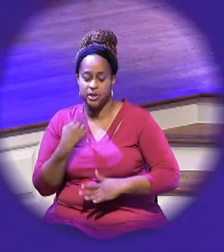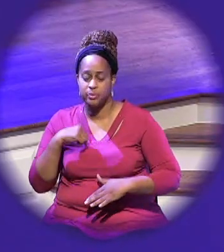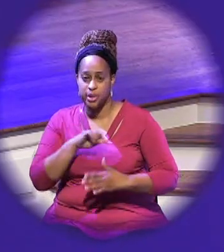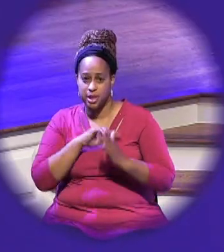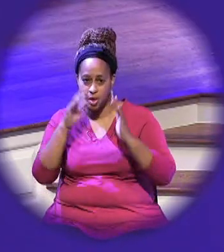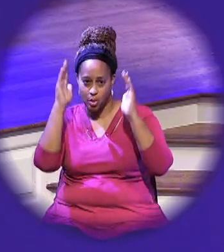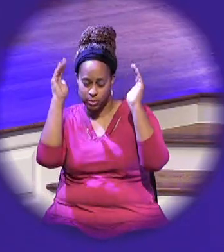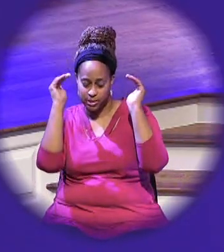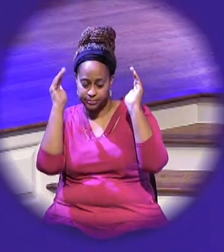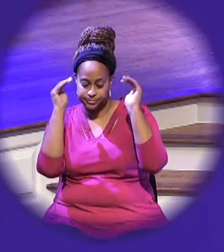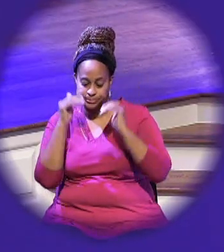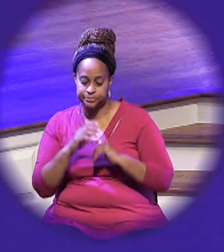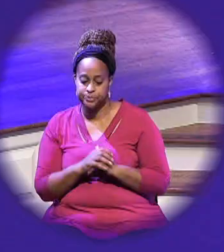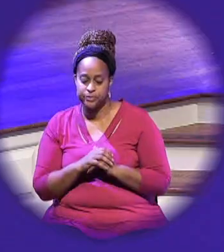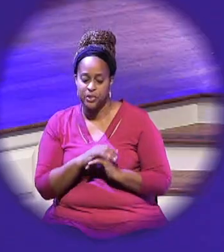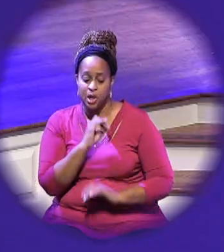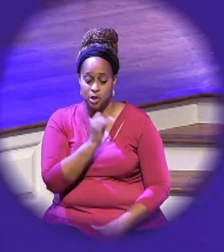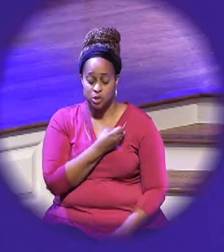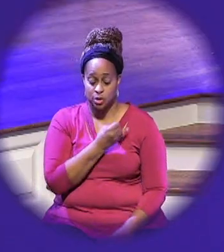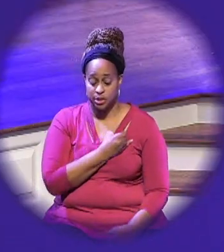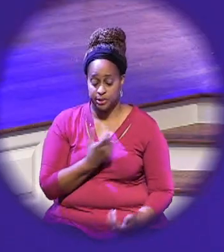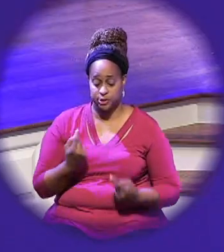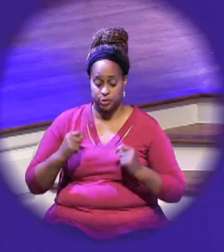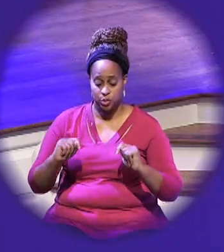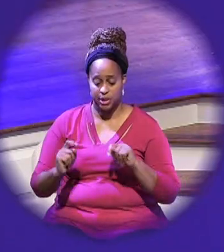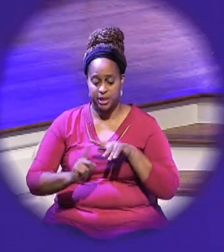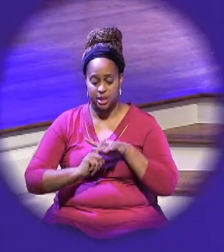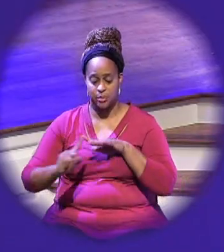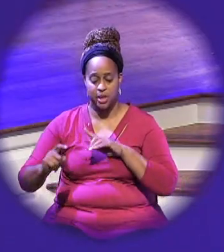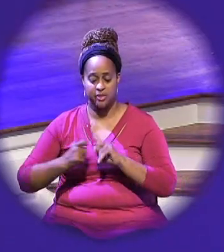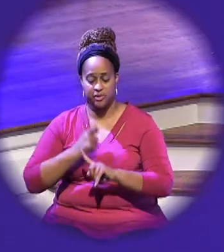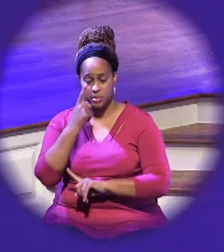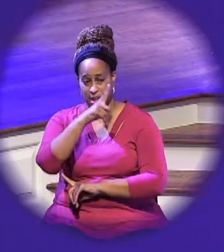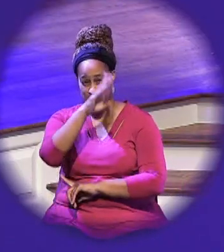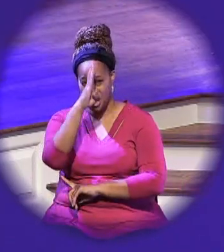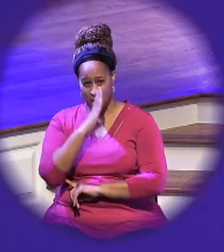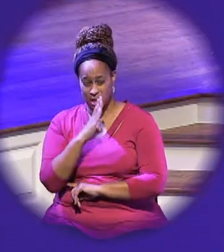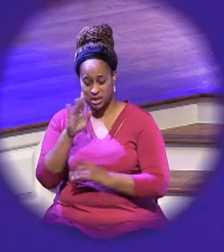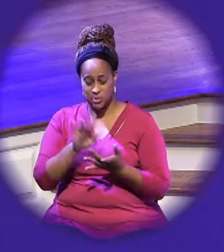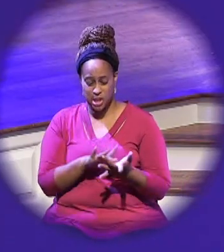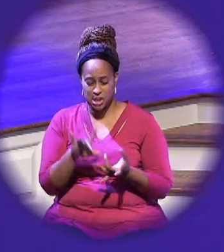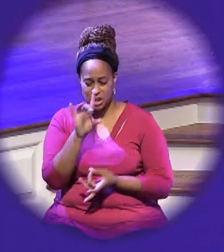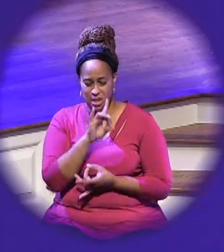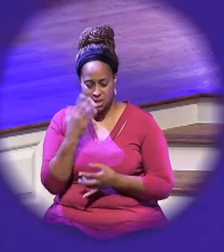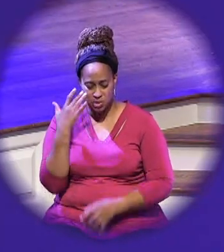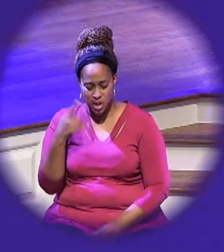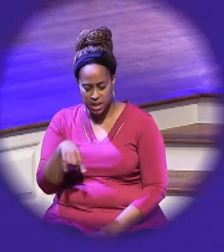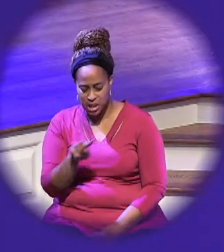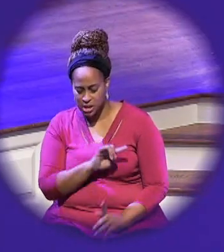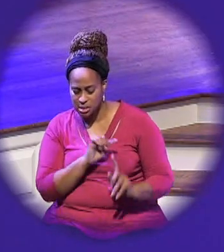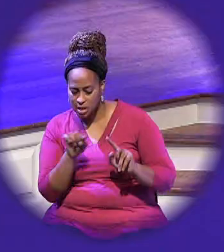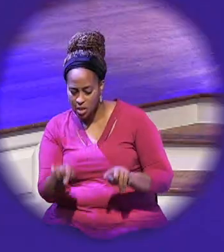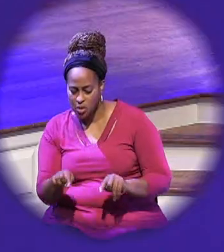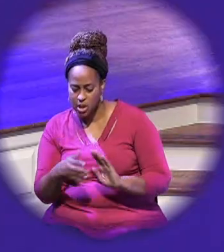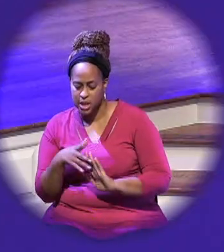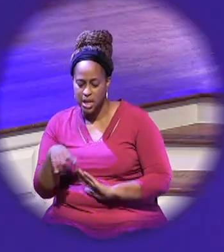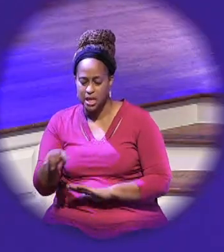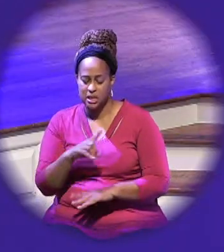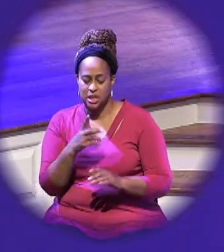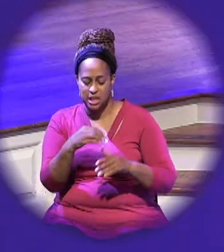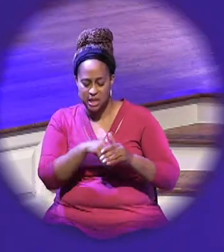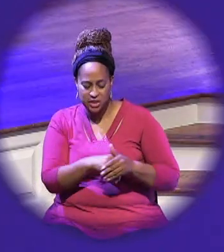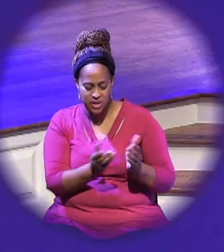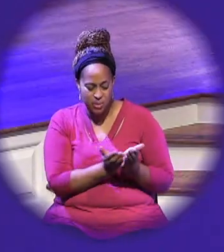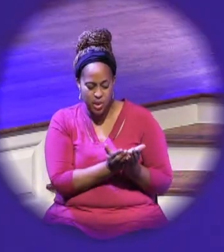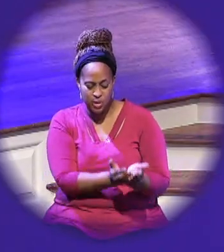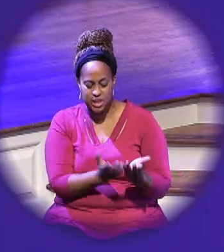would be. Jonah is trying to get away from God's presence. That's why he's gone down to Joppa. That's why he went down in the boat. It's